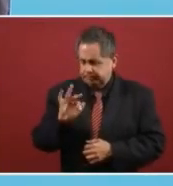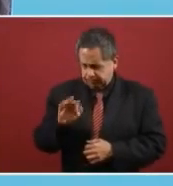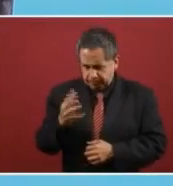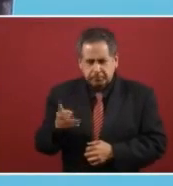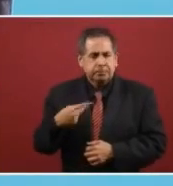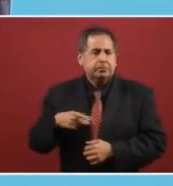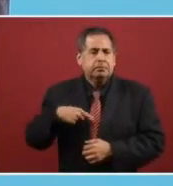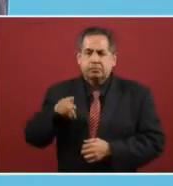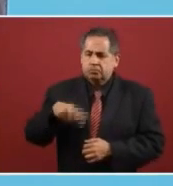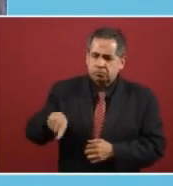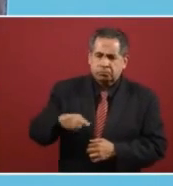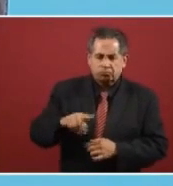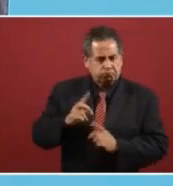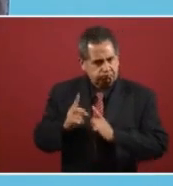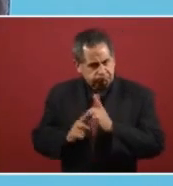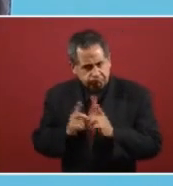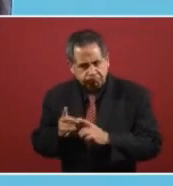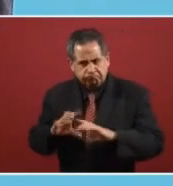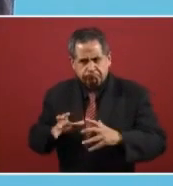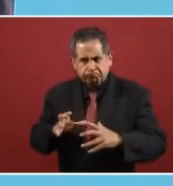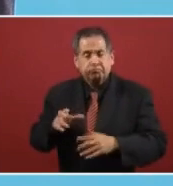544. All of them